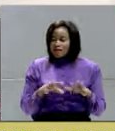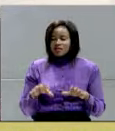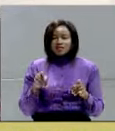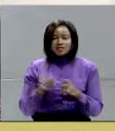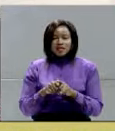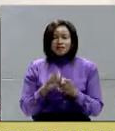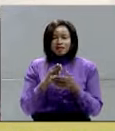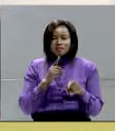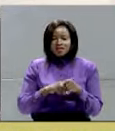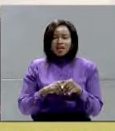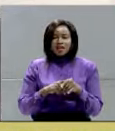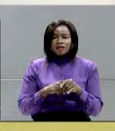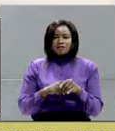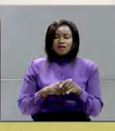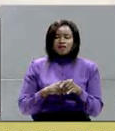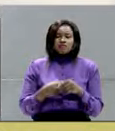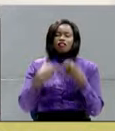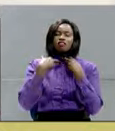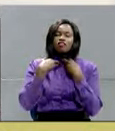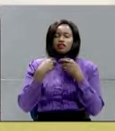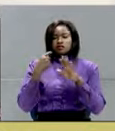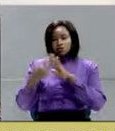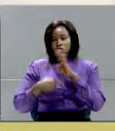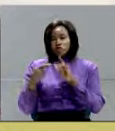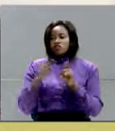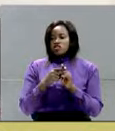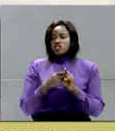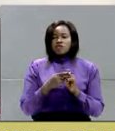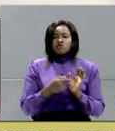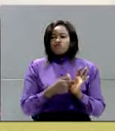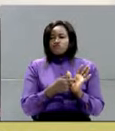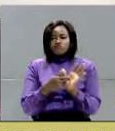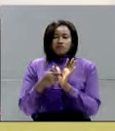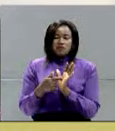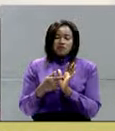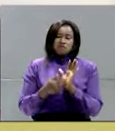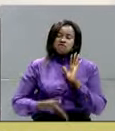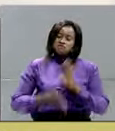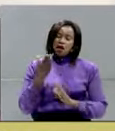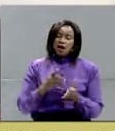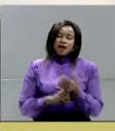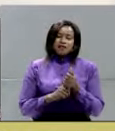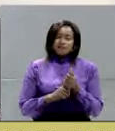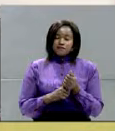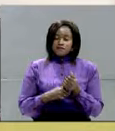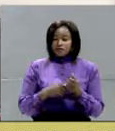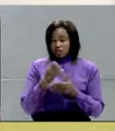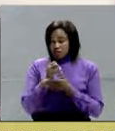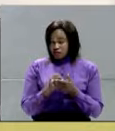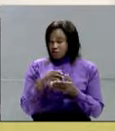in situations that predispose us to HIV, especially the young